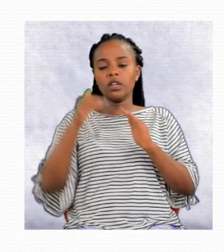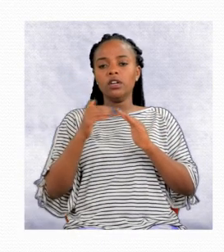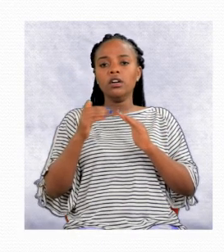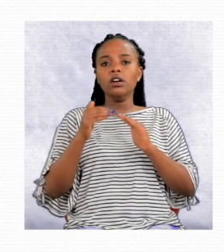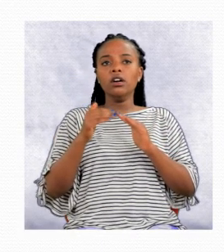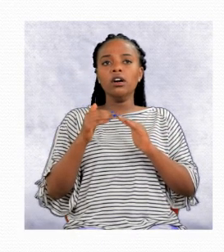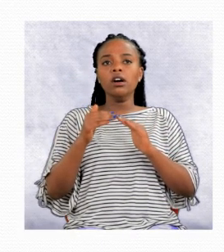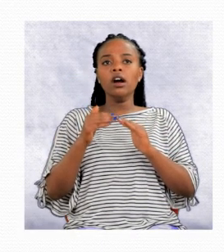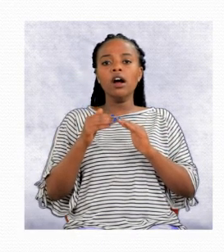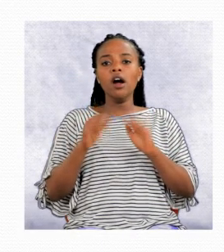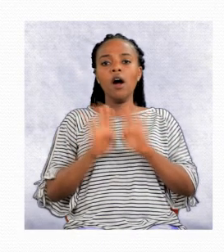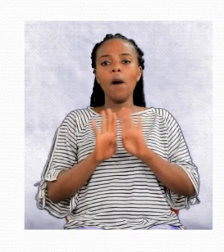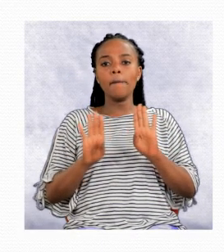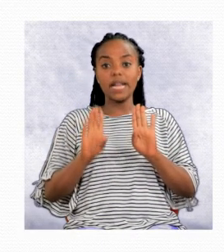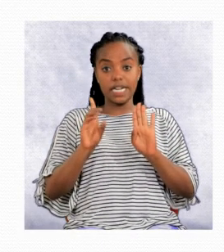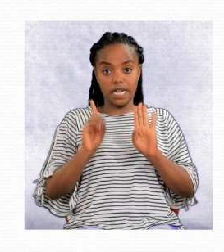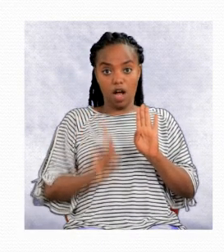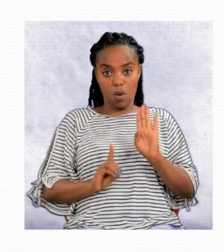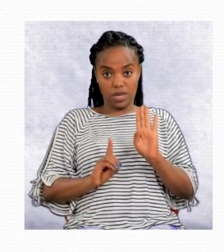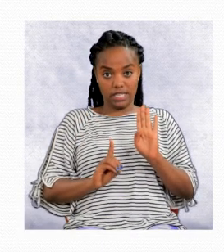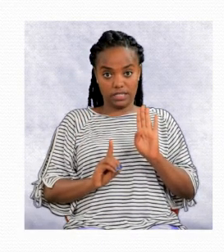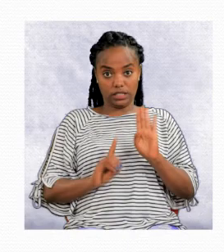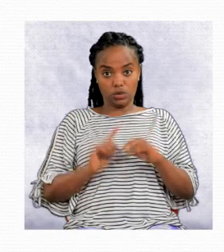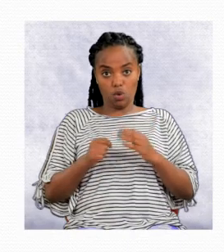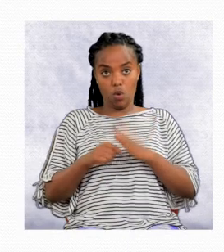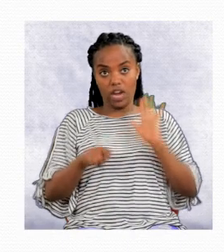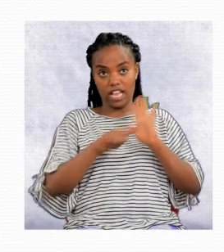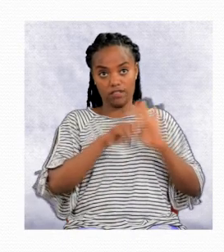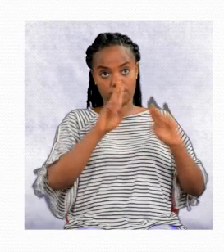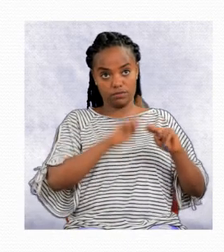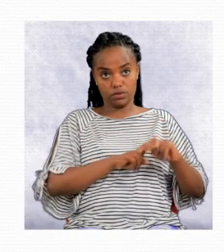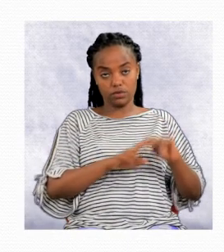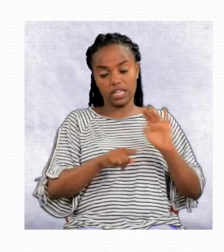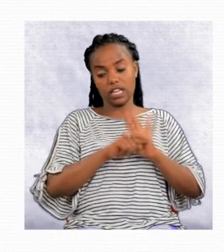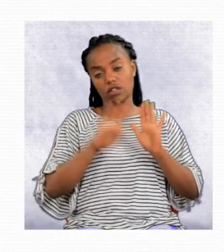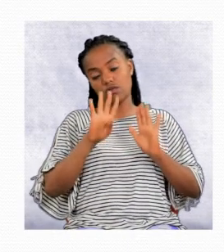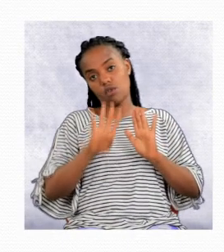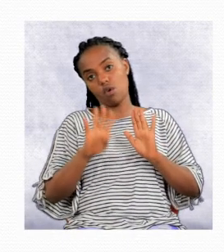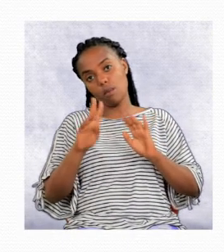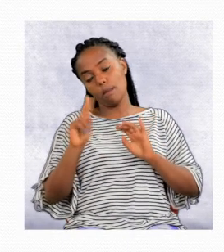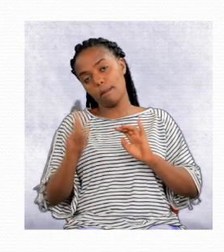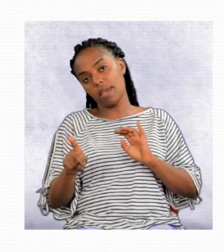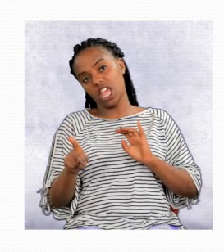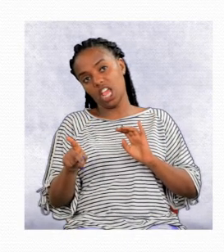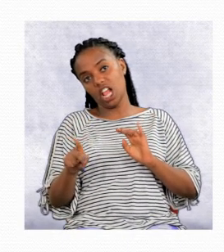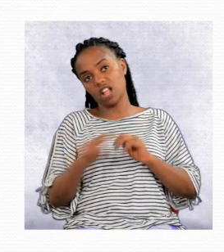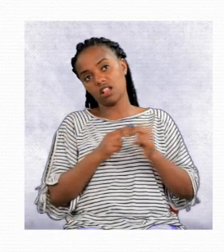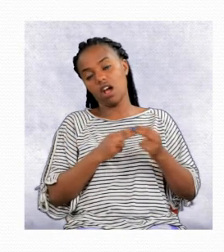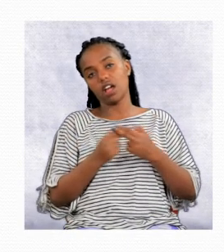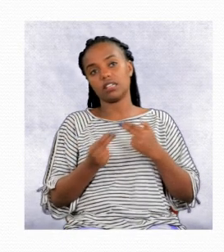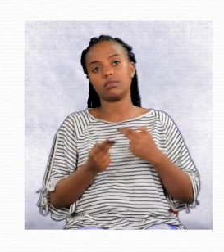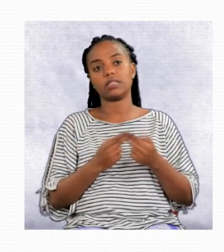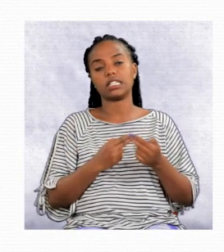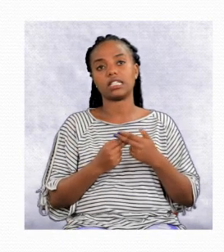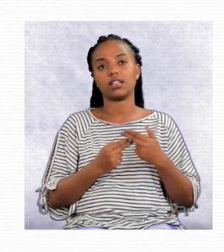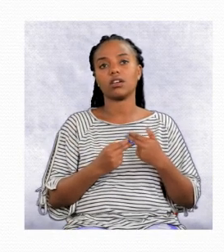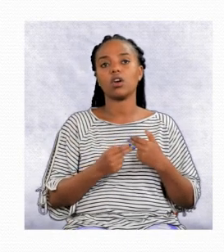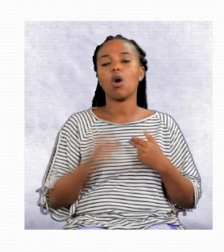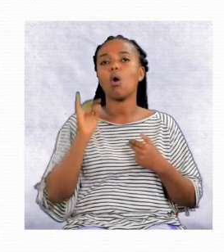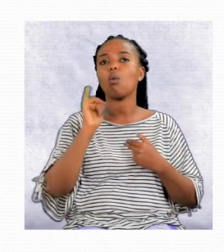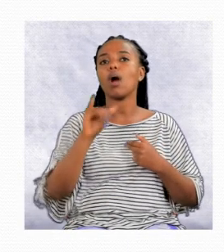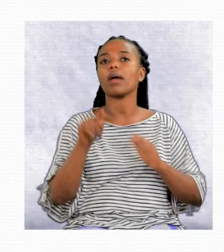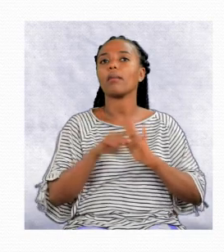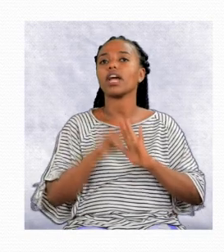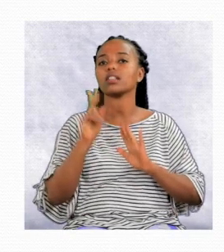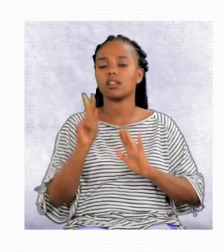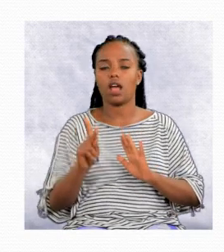to, since it opens down, you have negative here, negative 4p times y